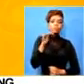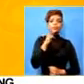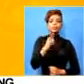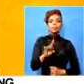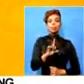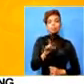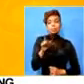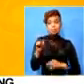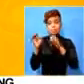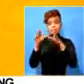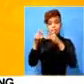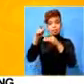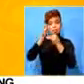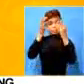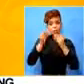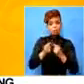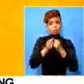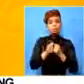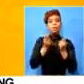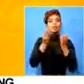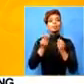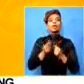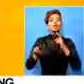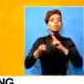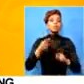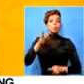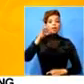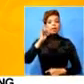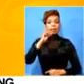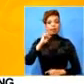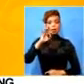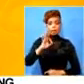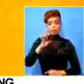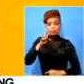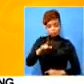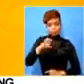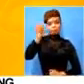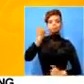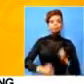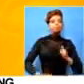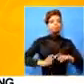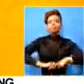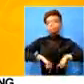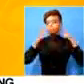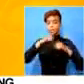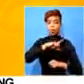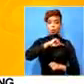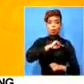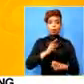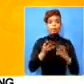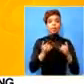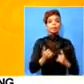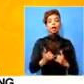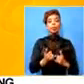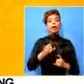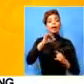the International Monetary Fund, or the IMF, and that it is an immense error as it places the country in more